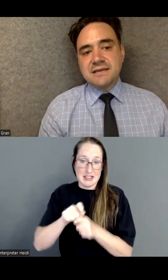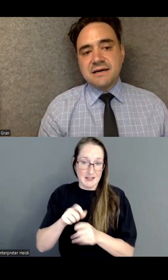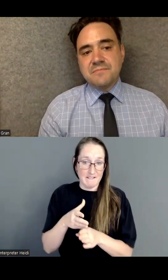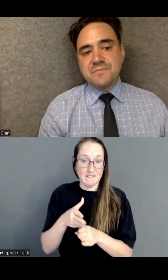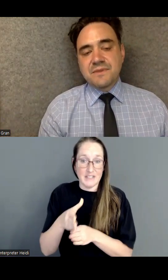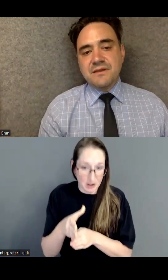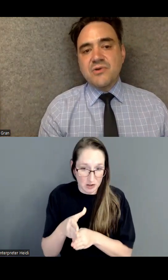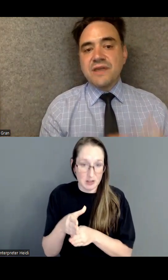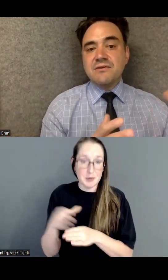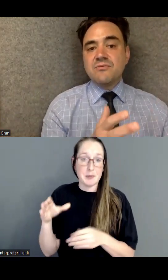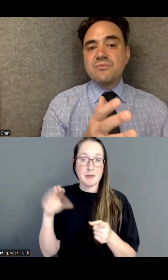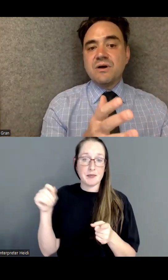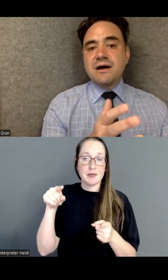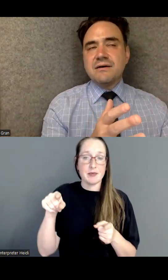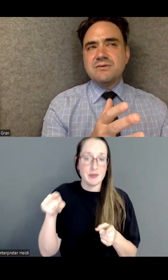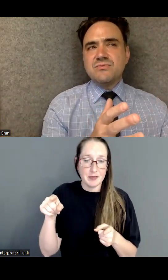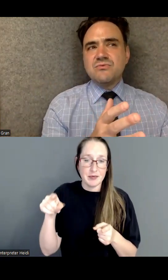And, they